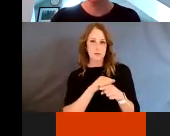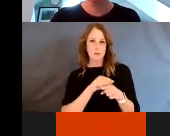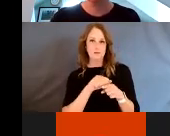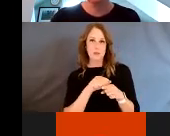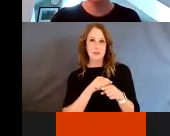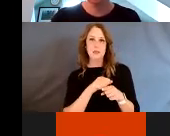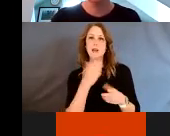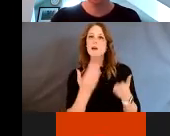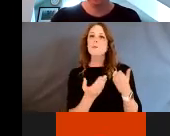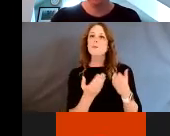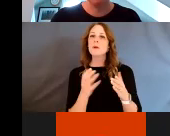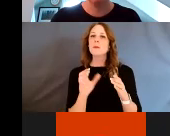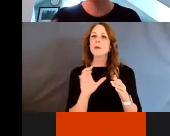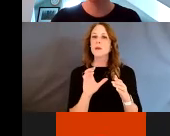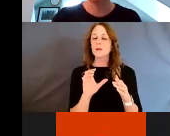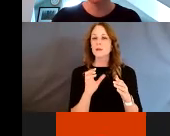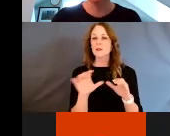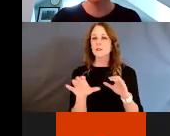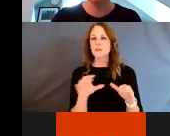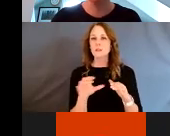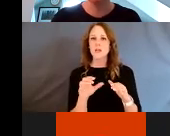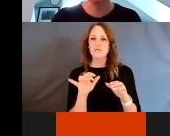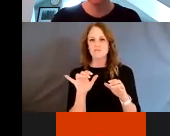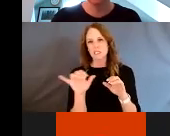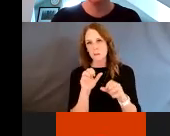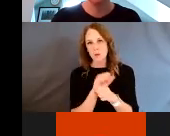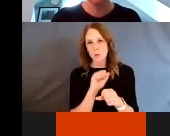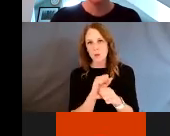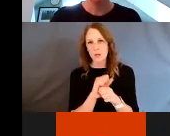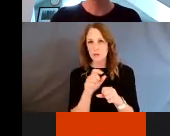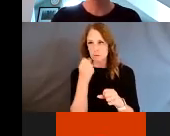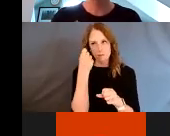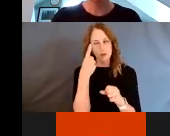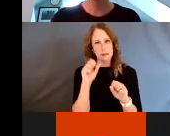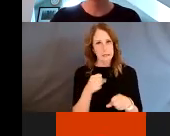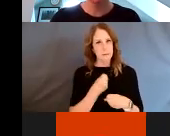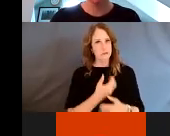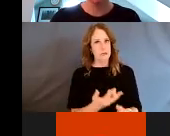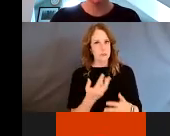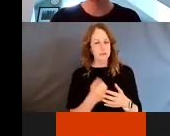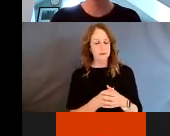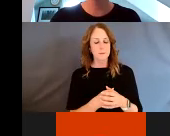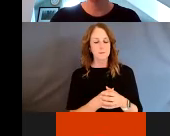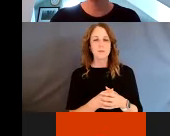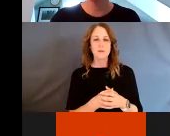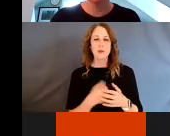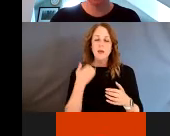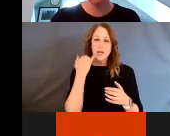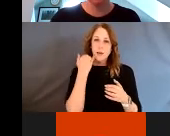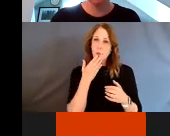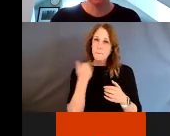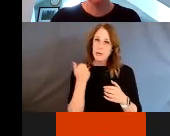done work or similar work for a while, and you understand that it can be really draining. And so the better we are at taking care